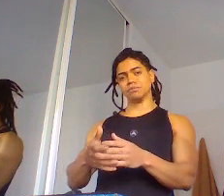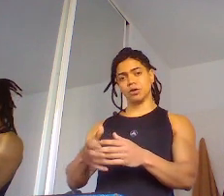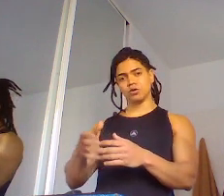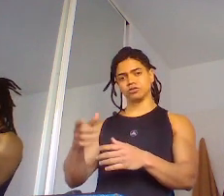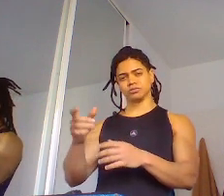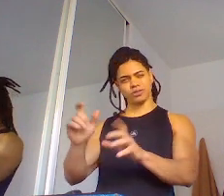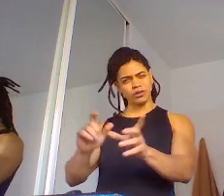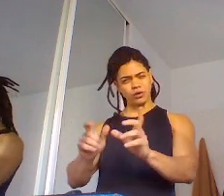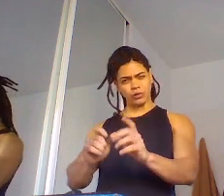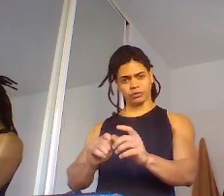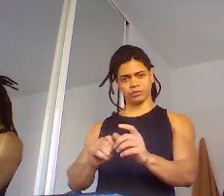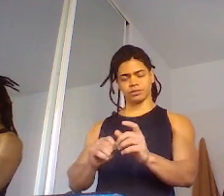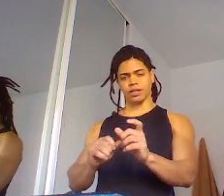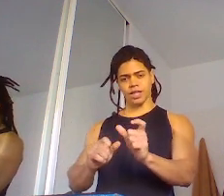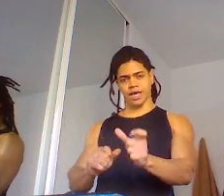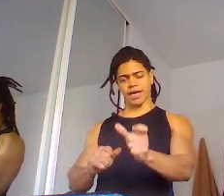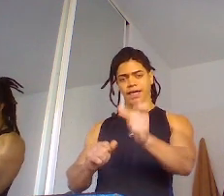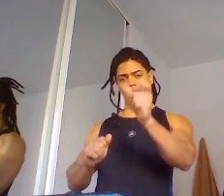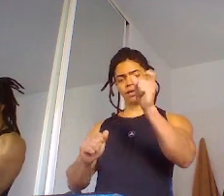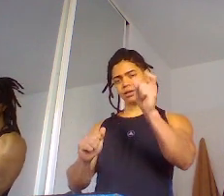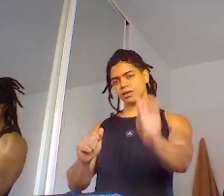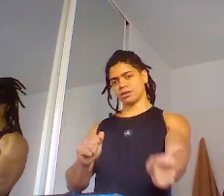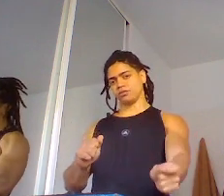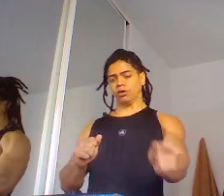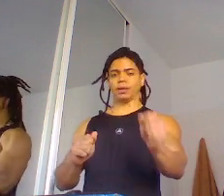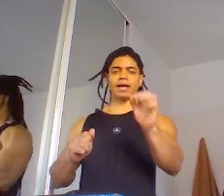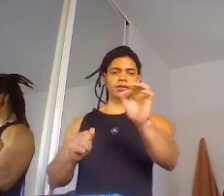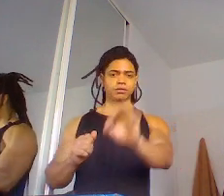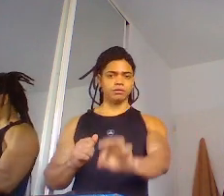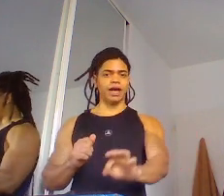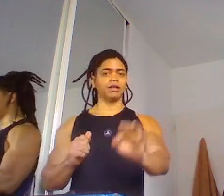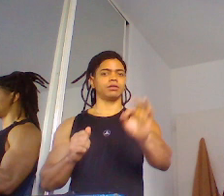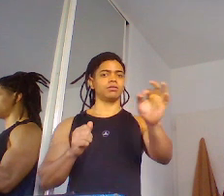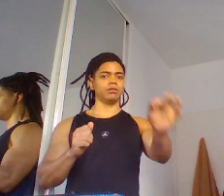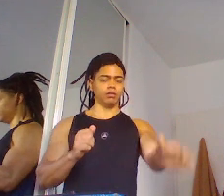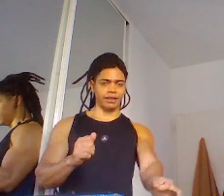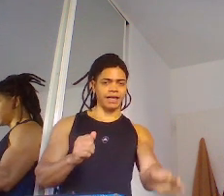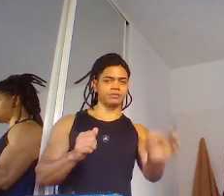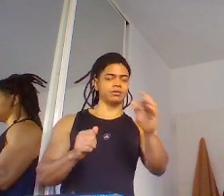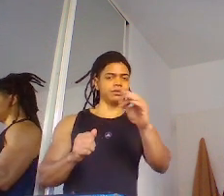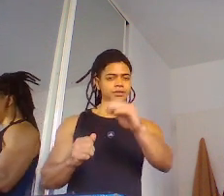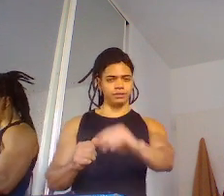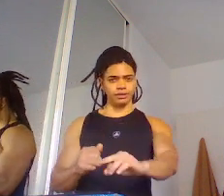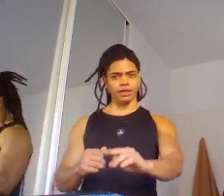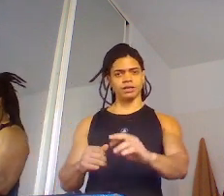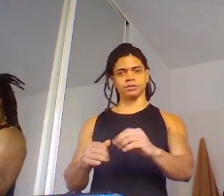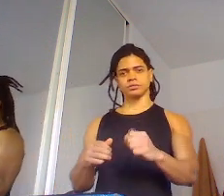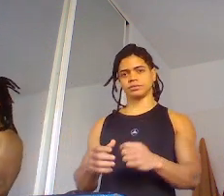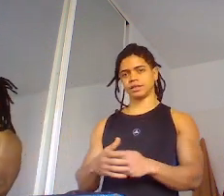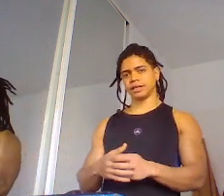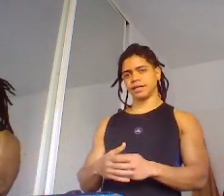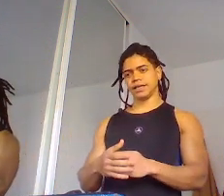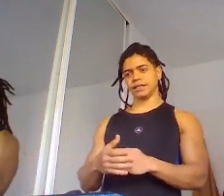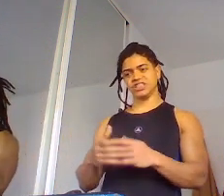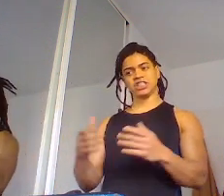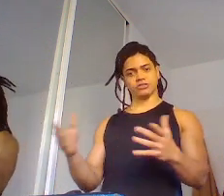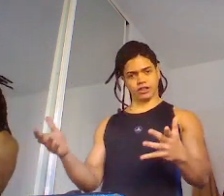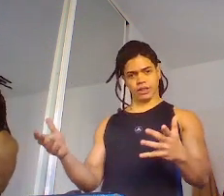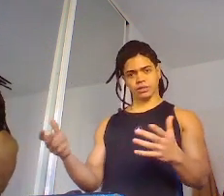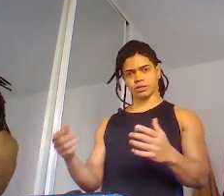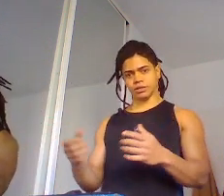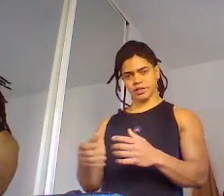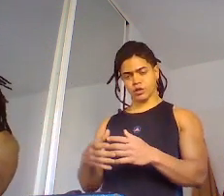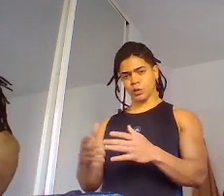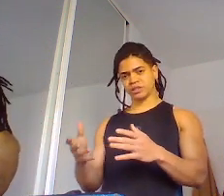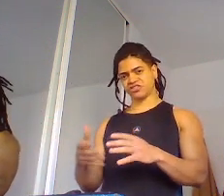tax imposed on certain goods like tobacco, alcohol, gasoline, guns, and